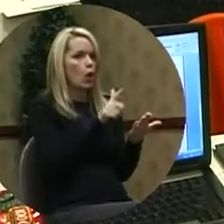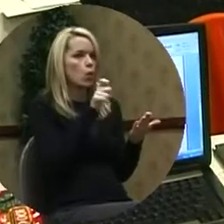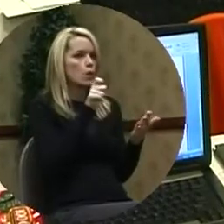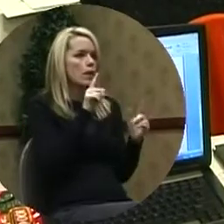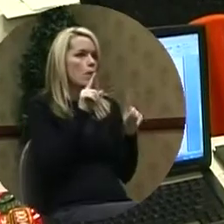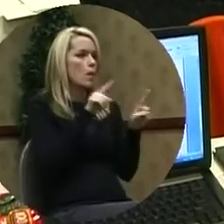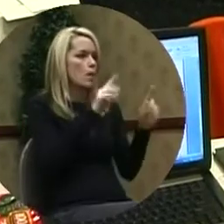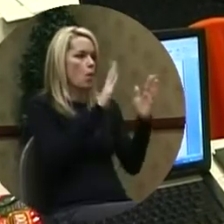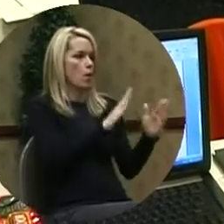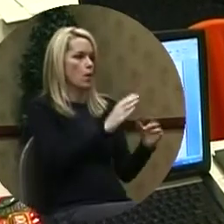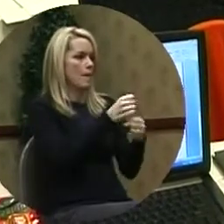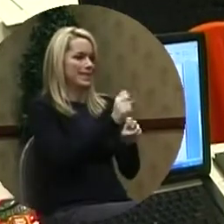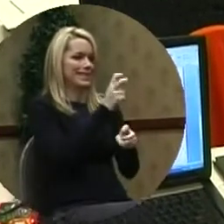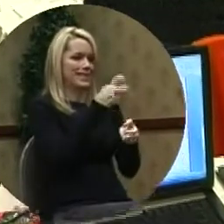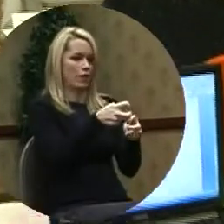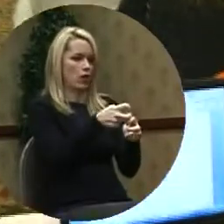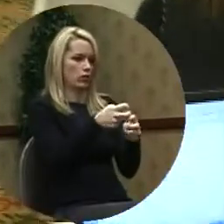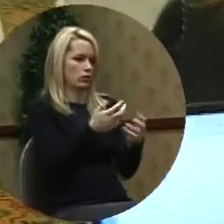it also difficult?